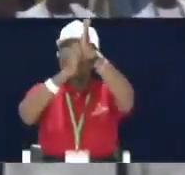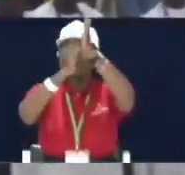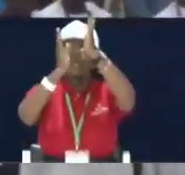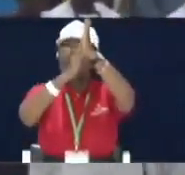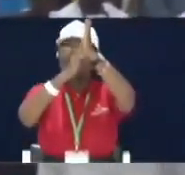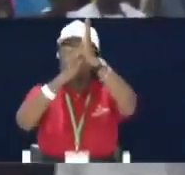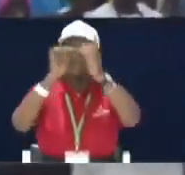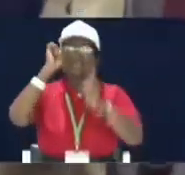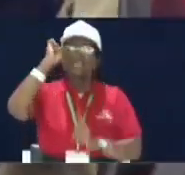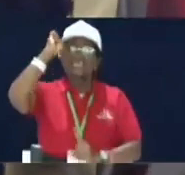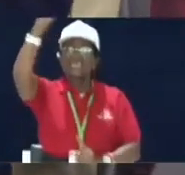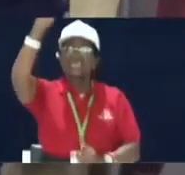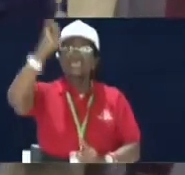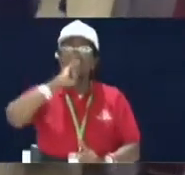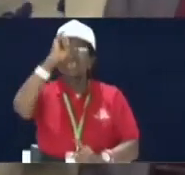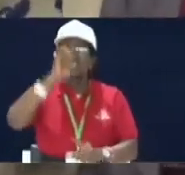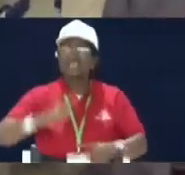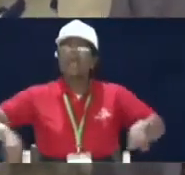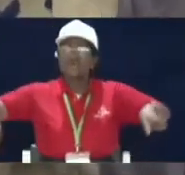He's worthy.